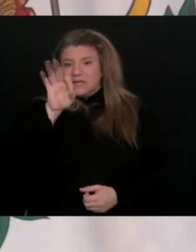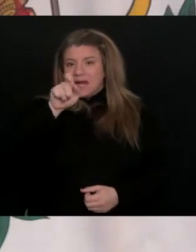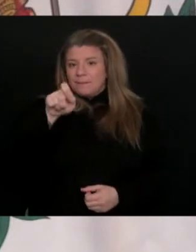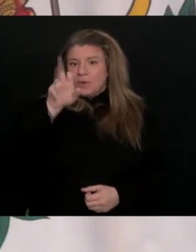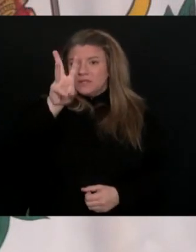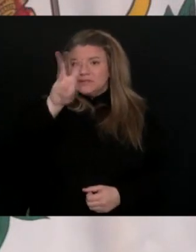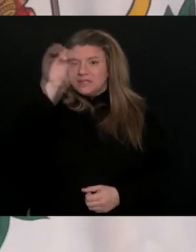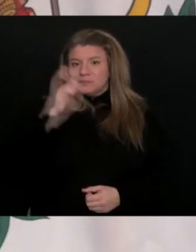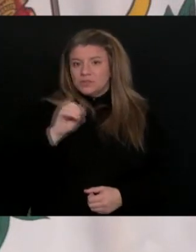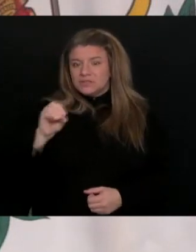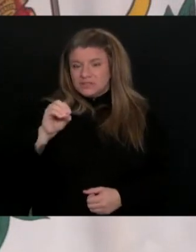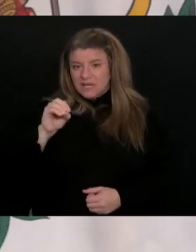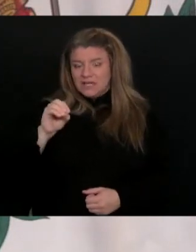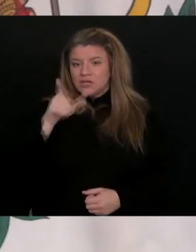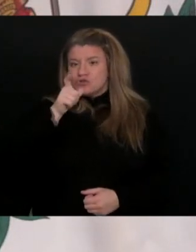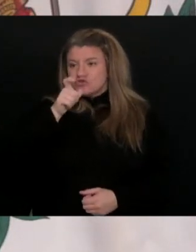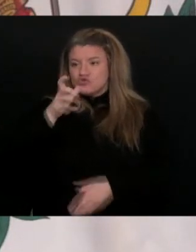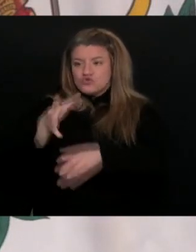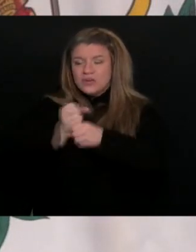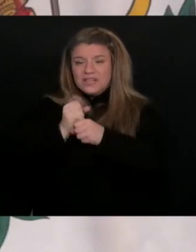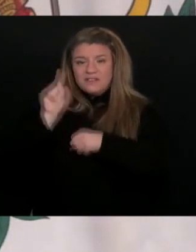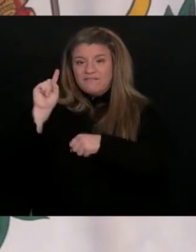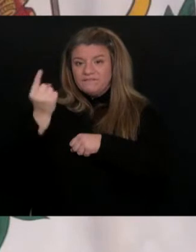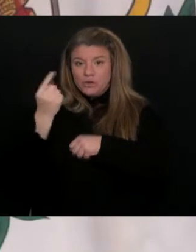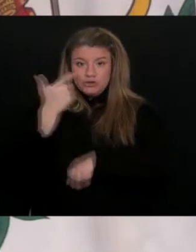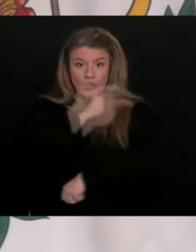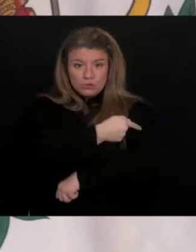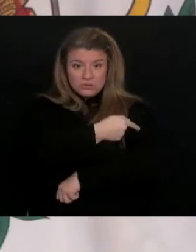69.6% of those people have received their first dose.